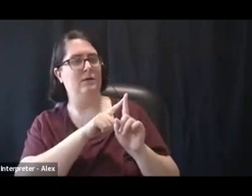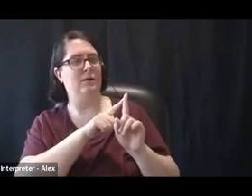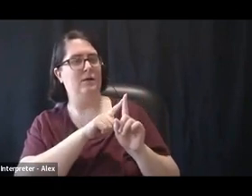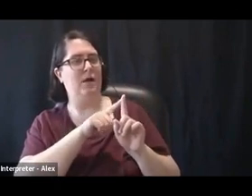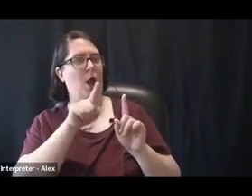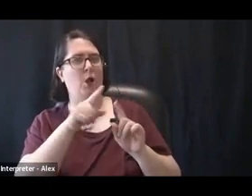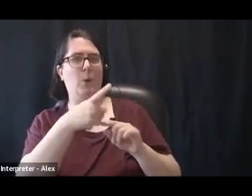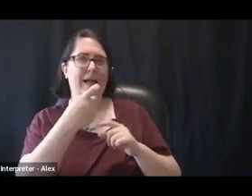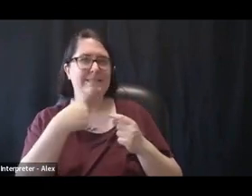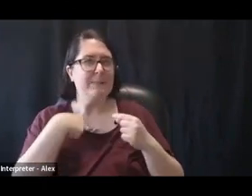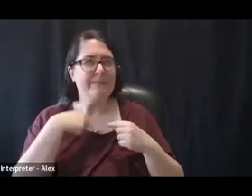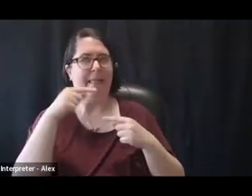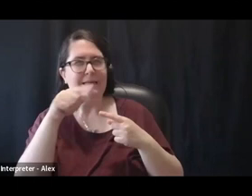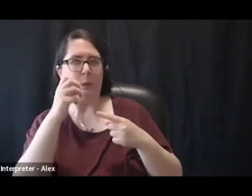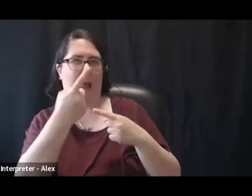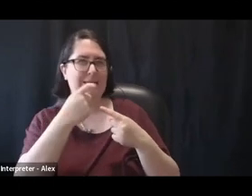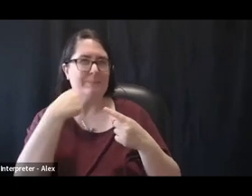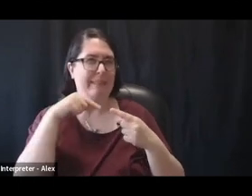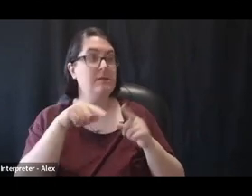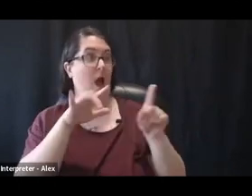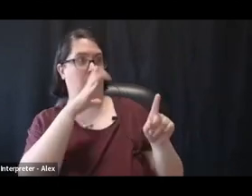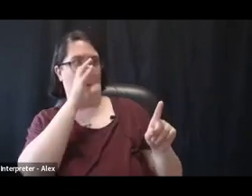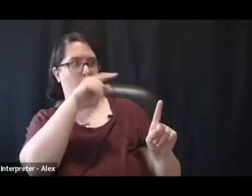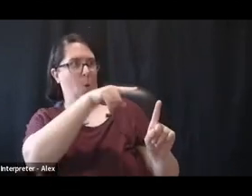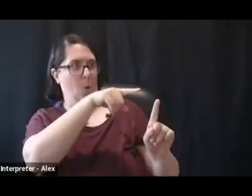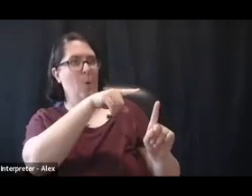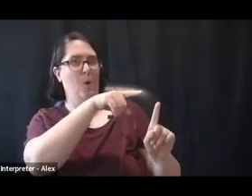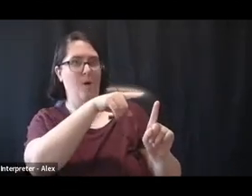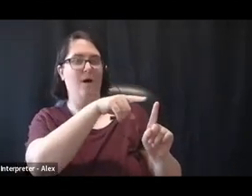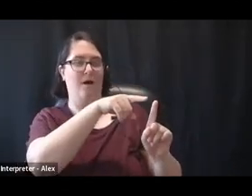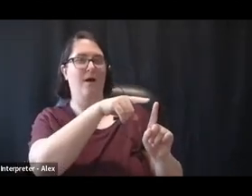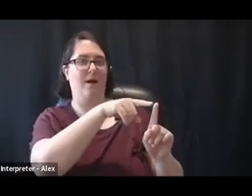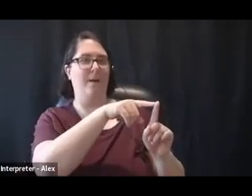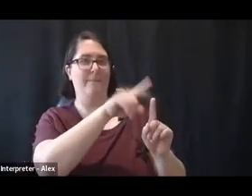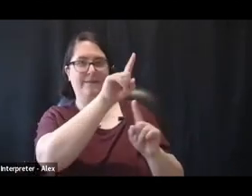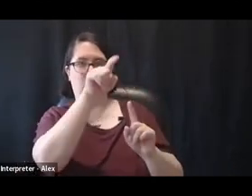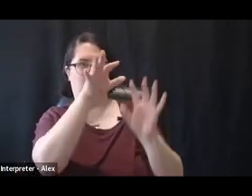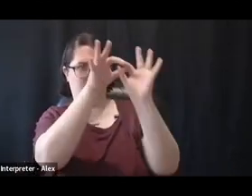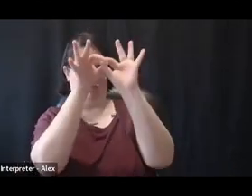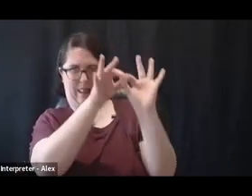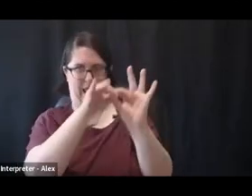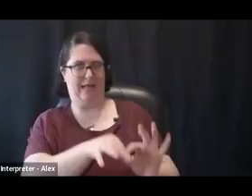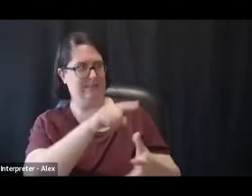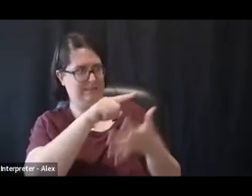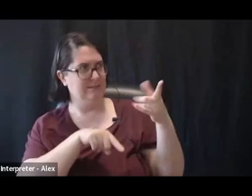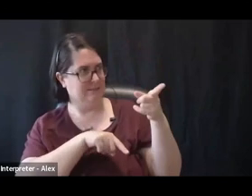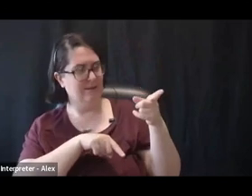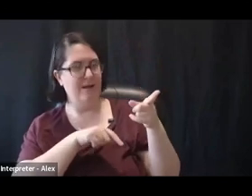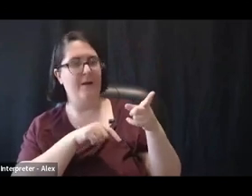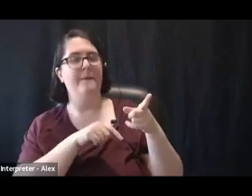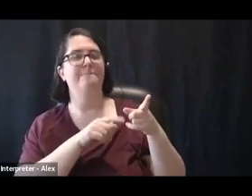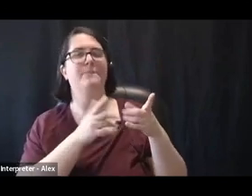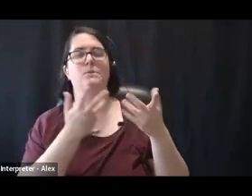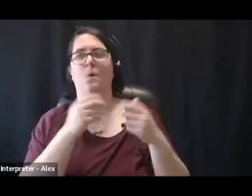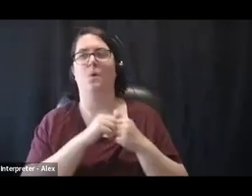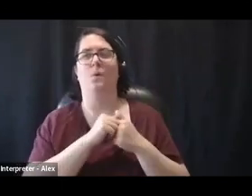he could be asking, I became interested in all, like, in how all those questions are interrelated. As in,